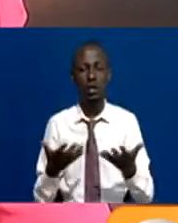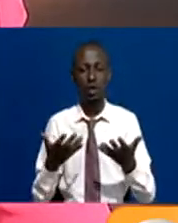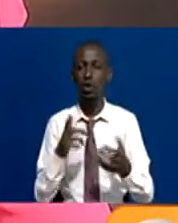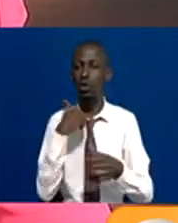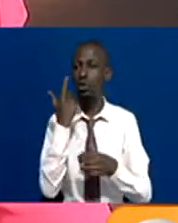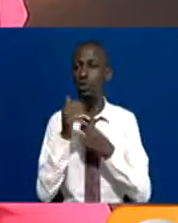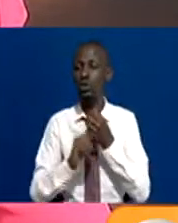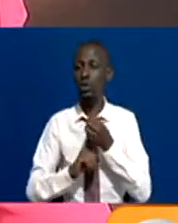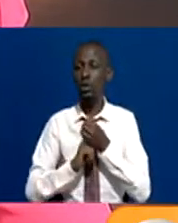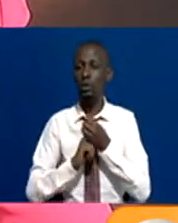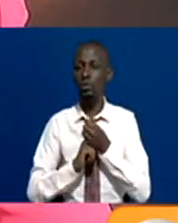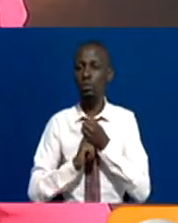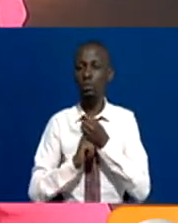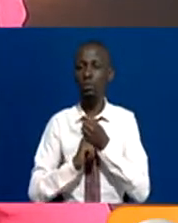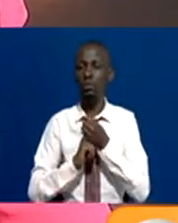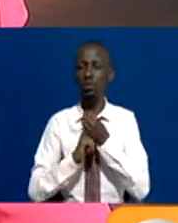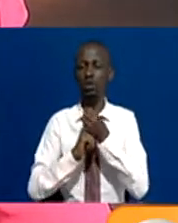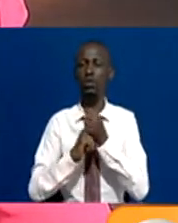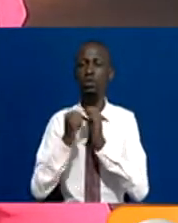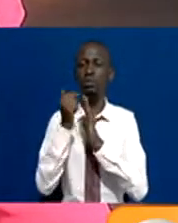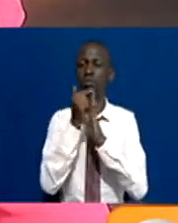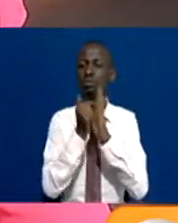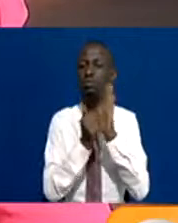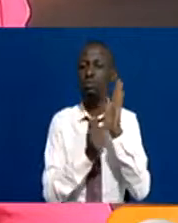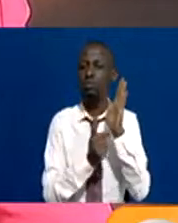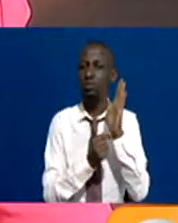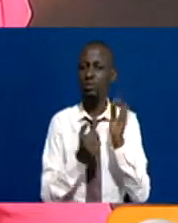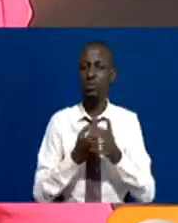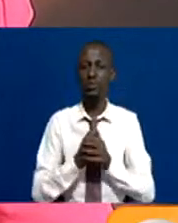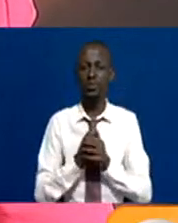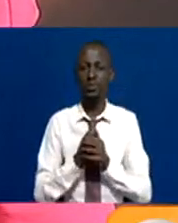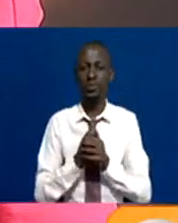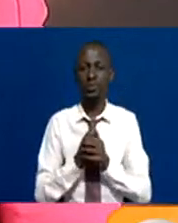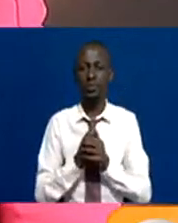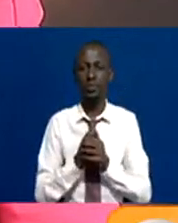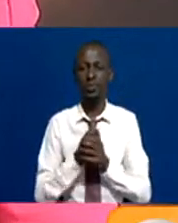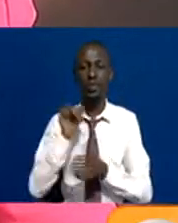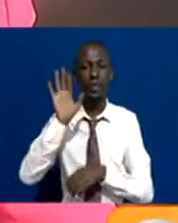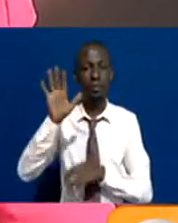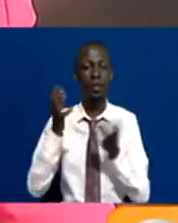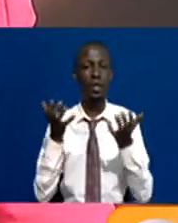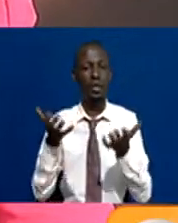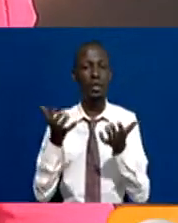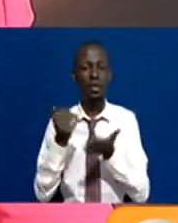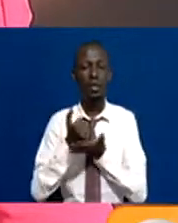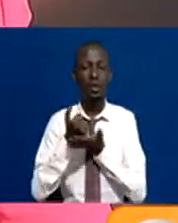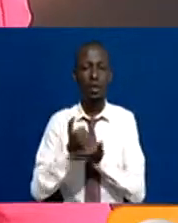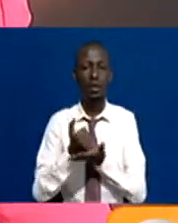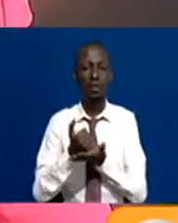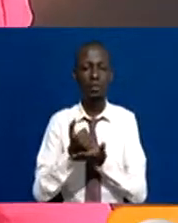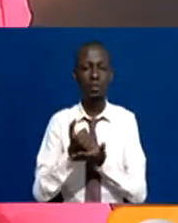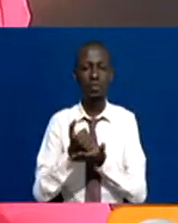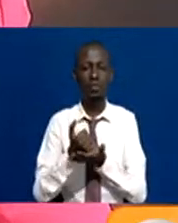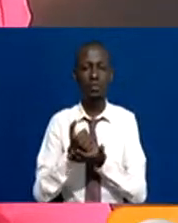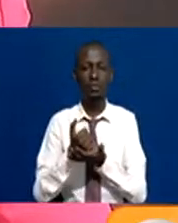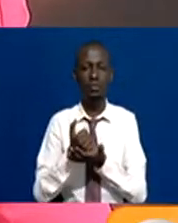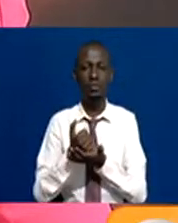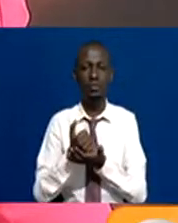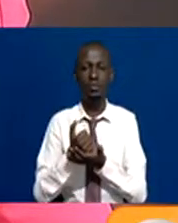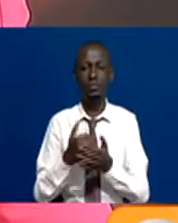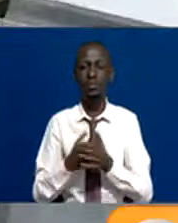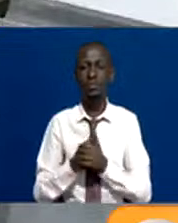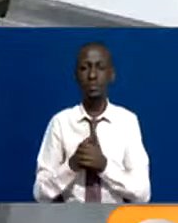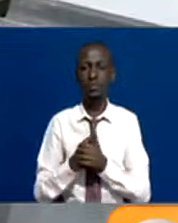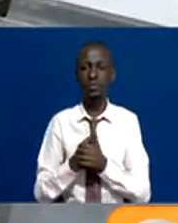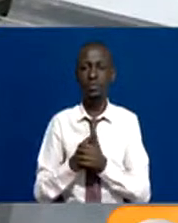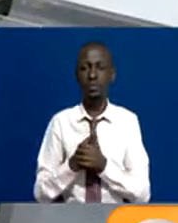facilitates all this movement? Yeah. Yet they need that help. Because they're all working in silos. I have to